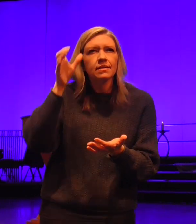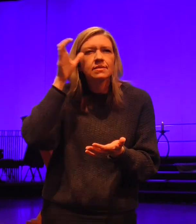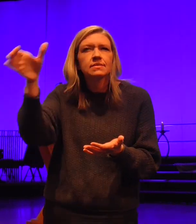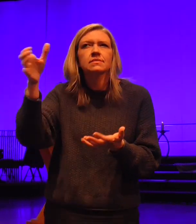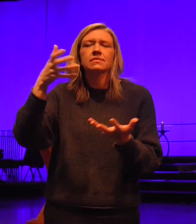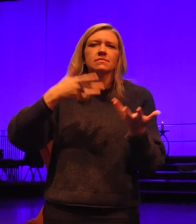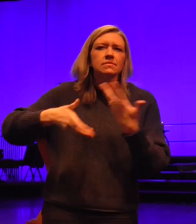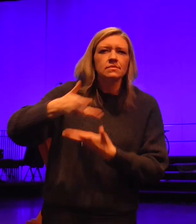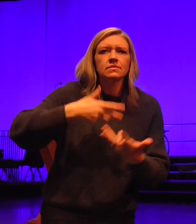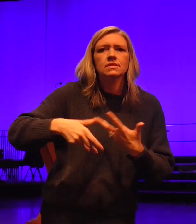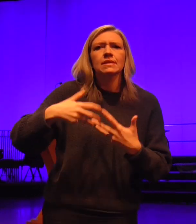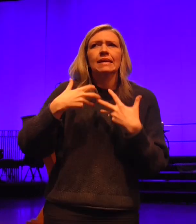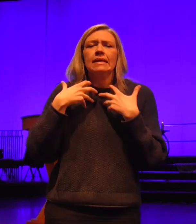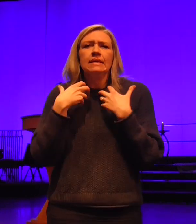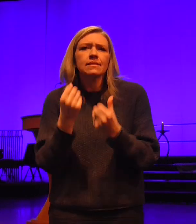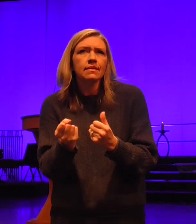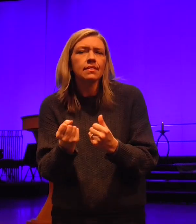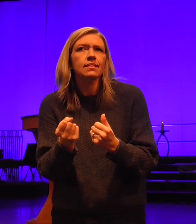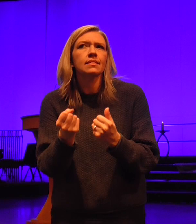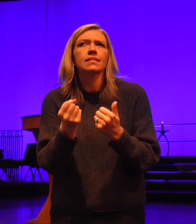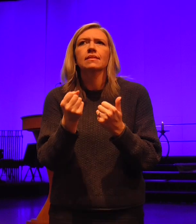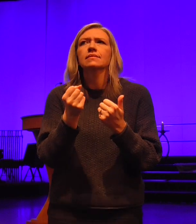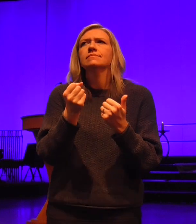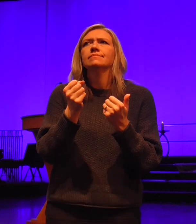be healed and to be